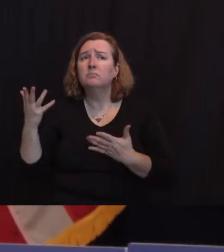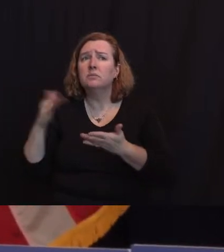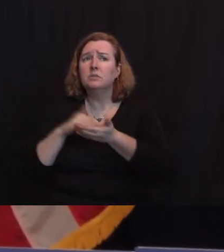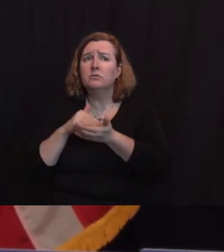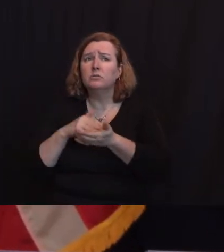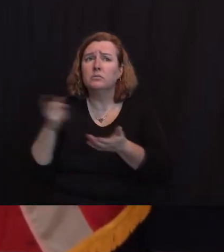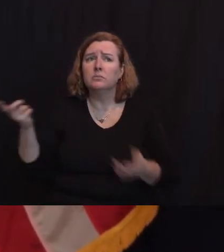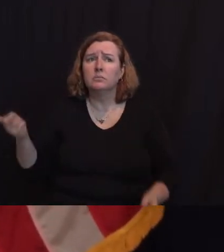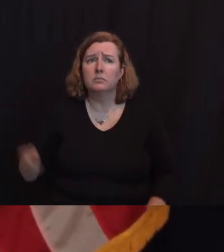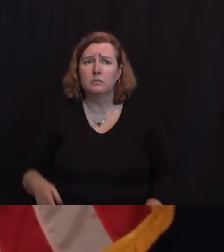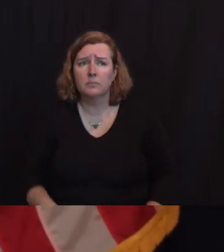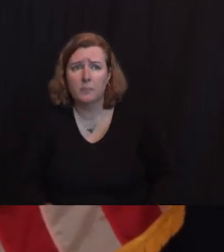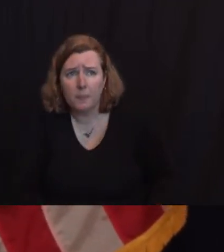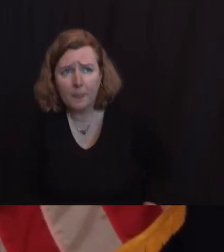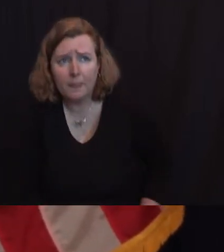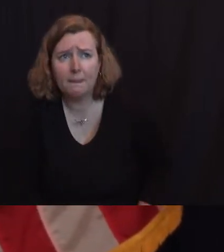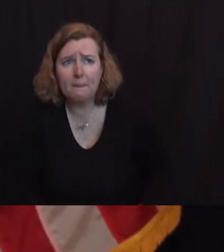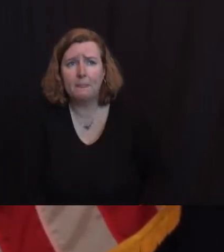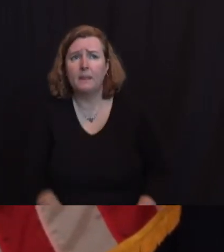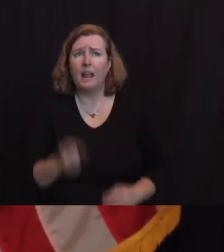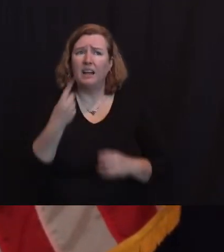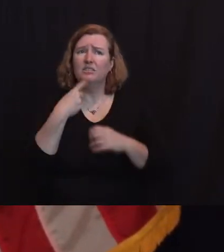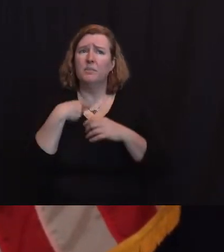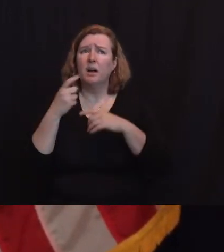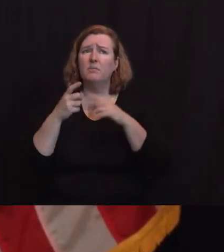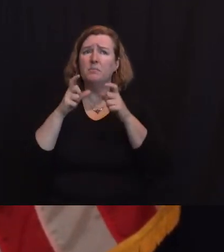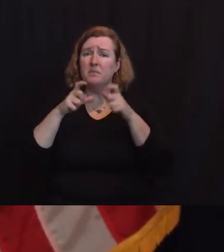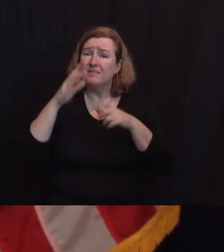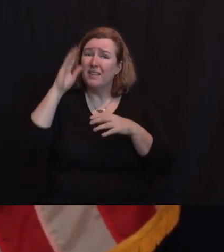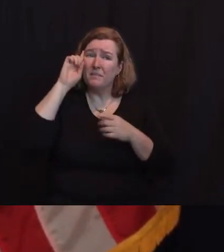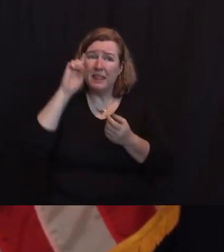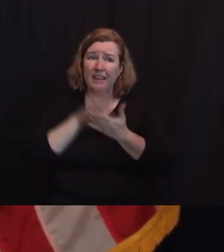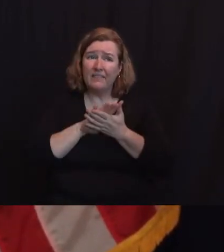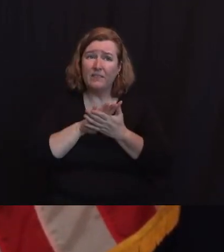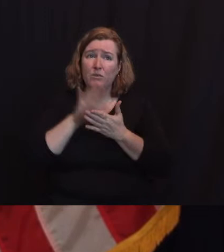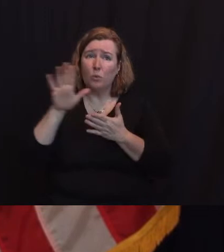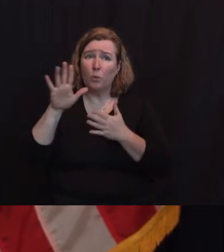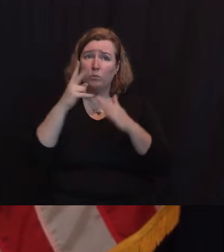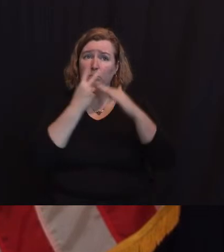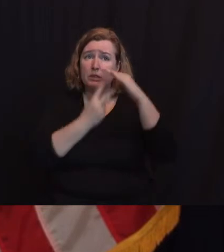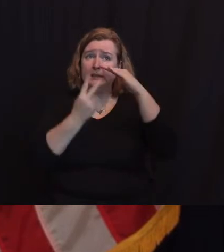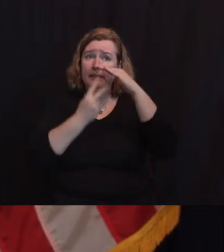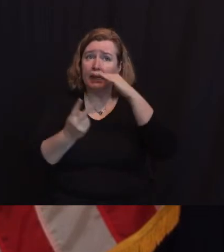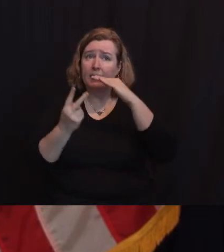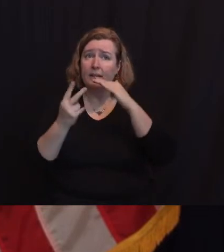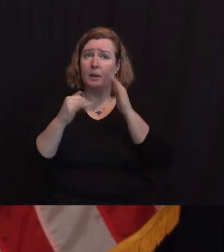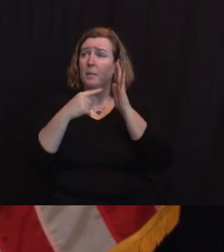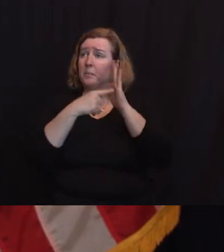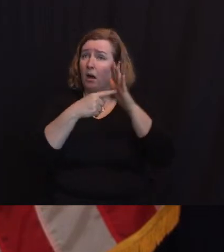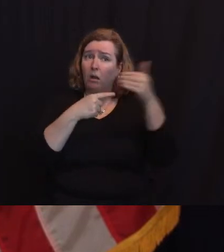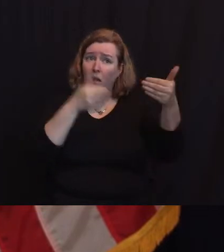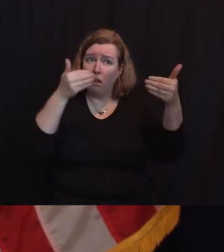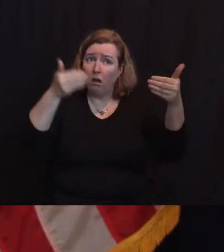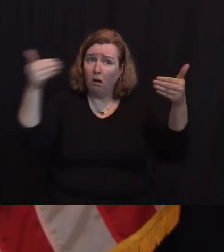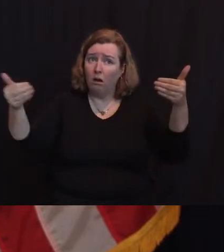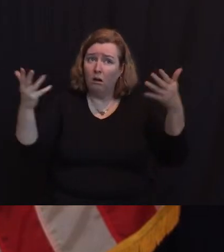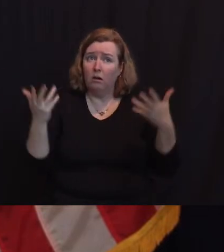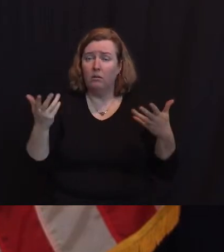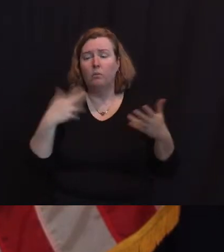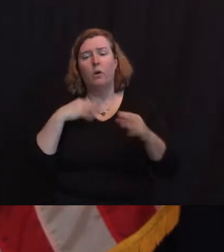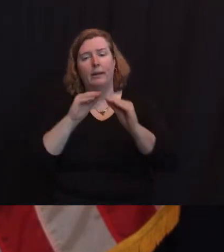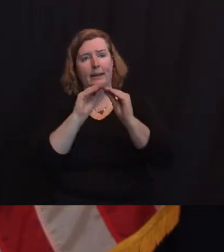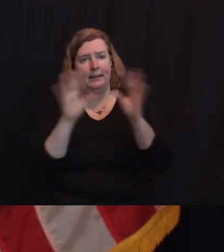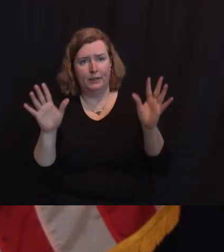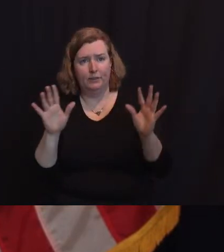projections are legitimate. Did you ask that? If that had to do with modeling? And I just want to be clear, modeling is